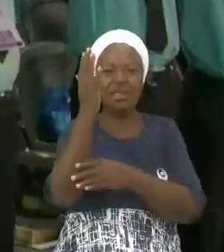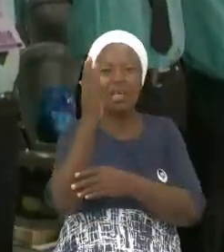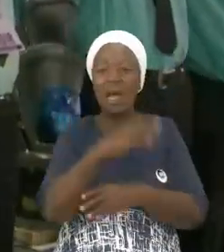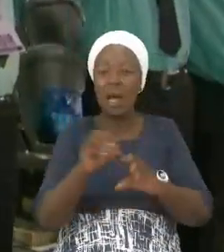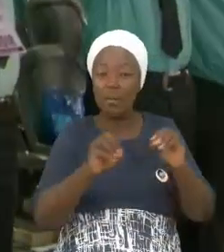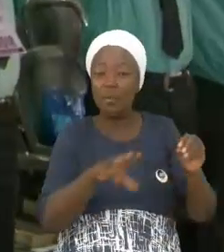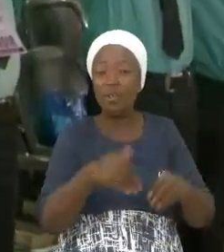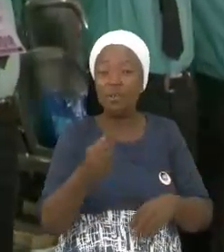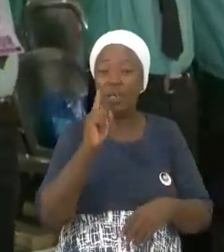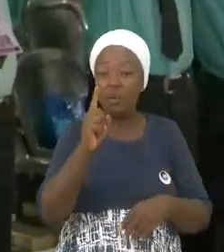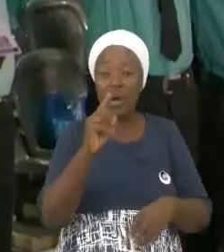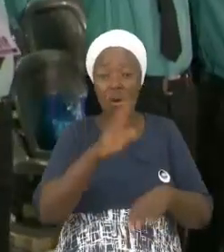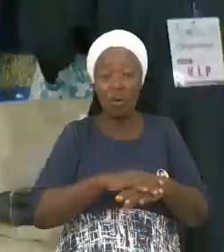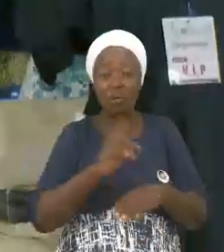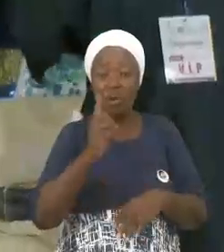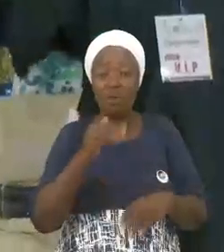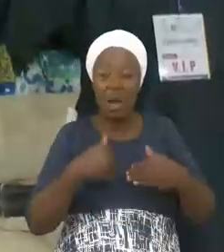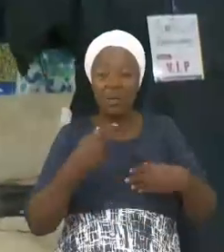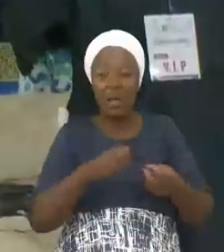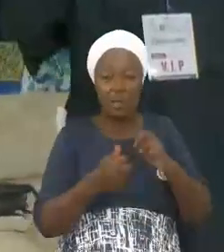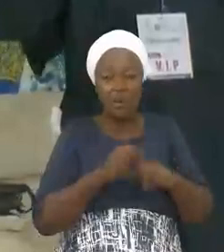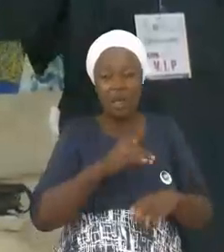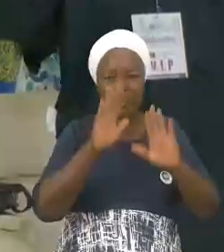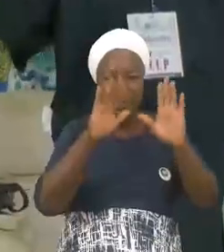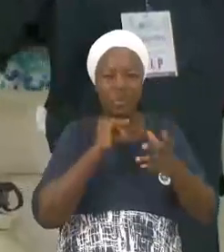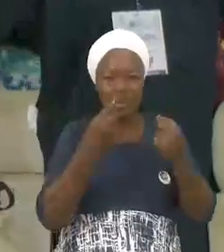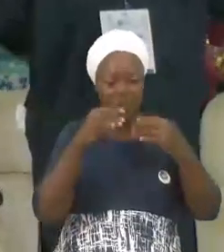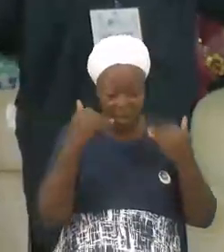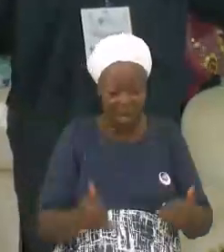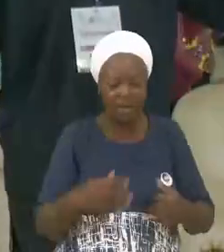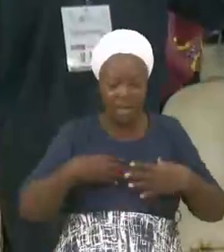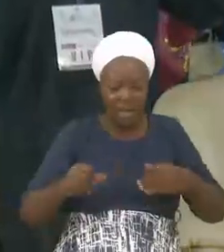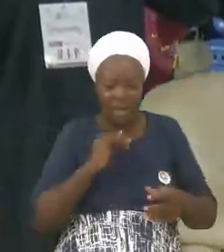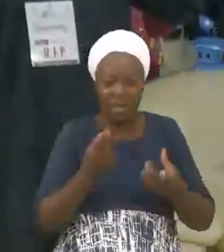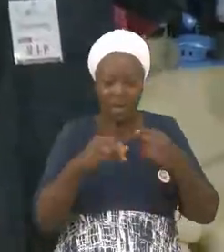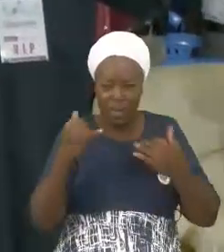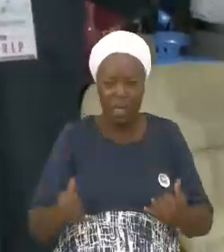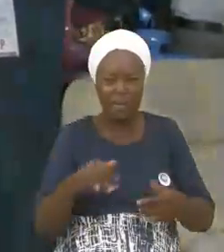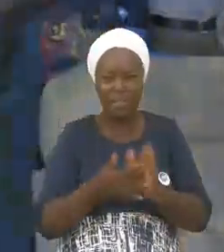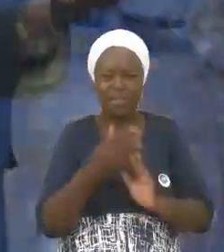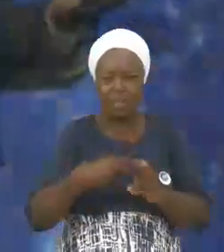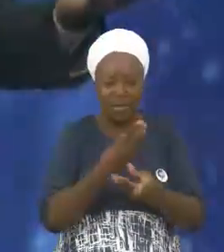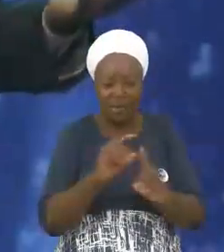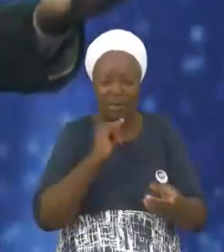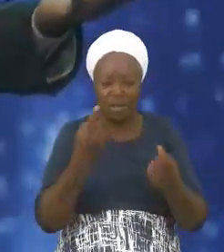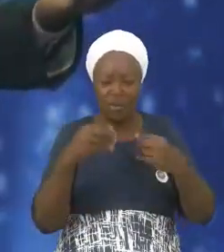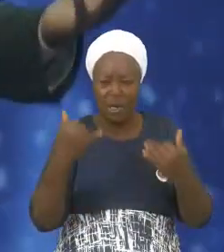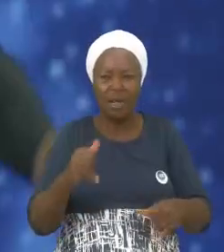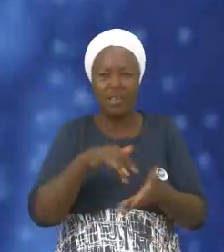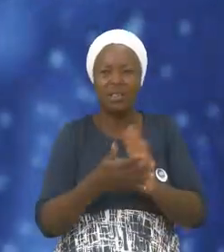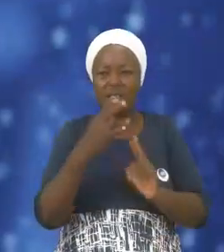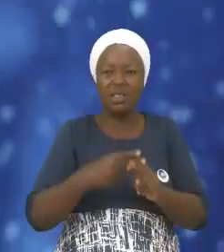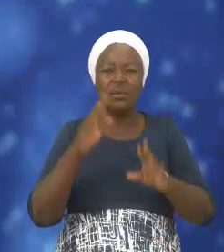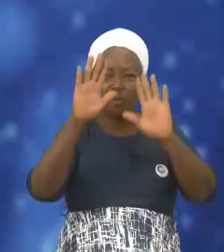the other hand where you have the problem. A miracle is coming now. Healing is coming now. Deliverance is coming now. Signs and